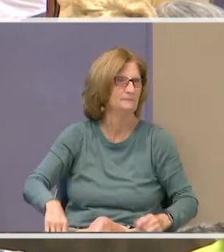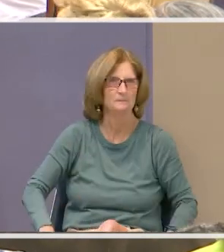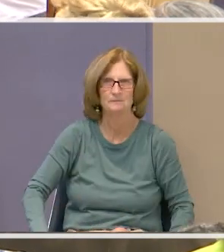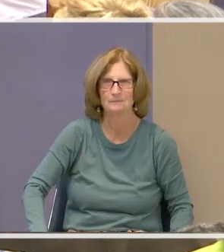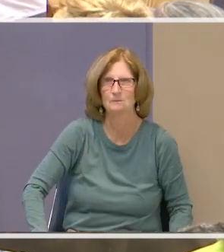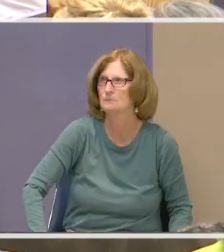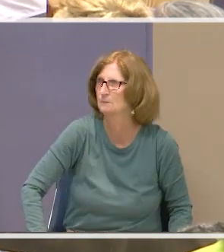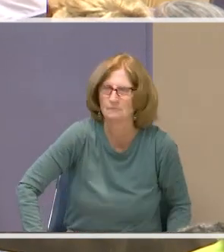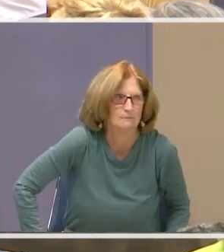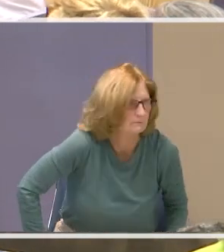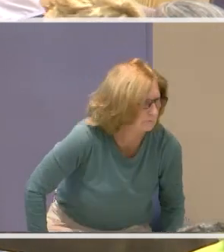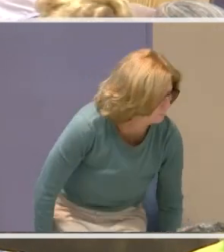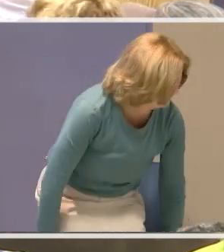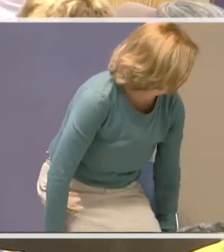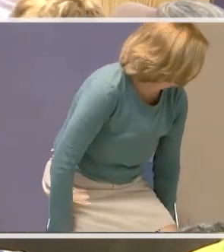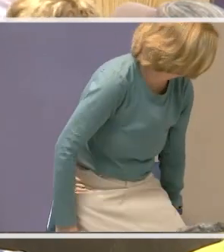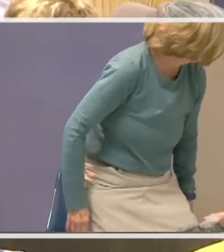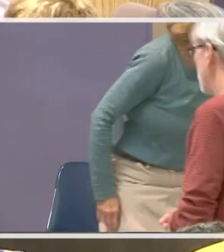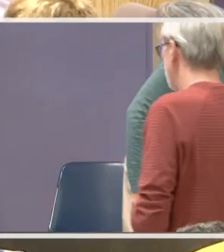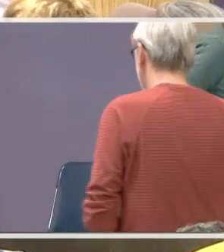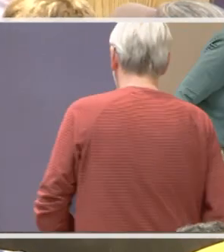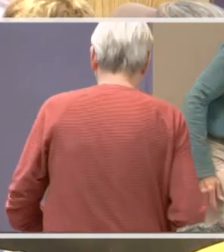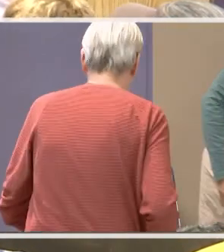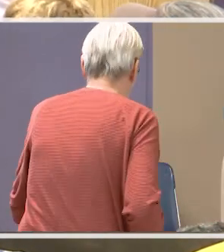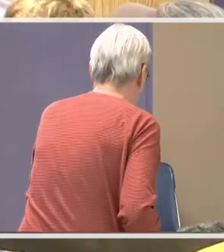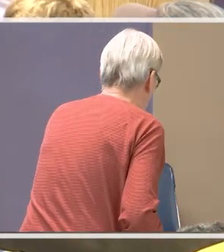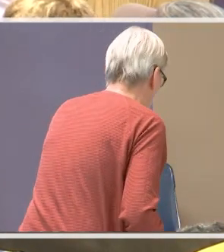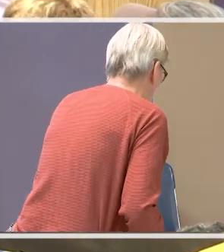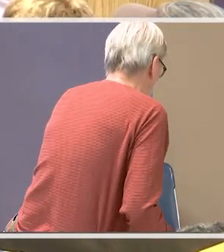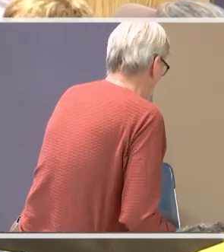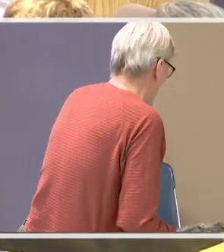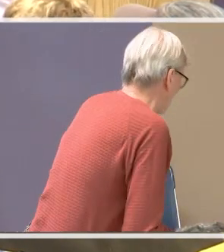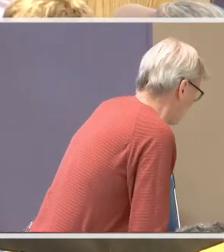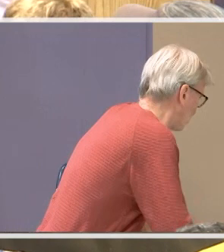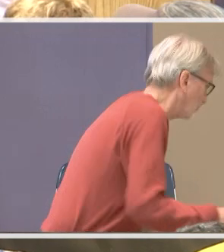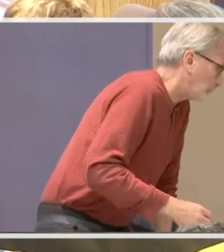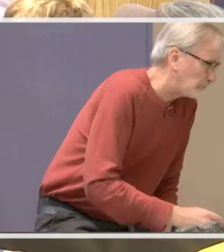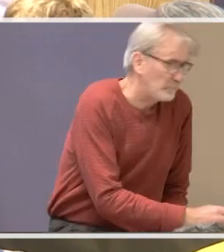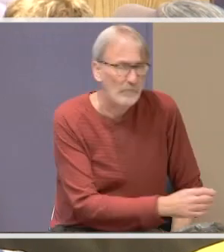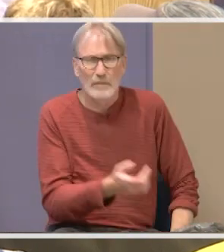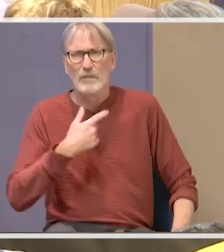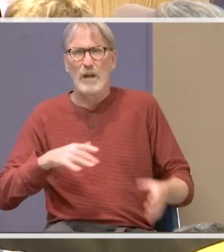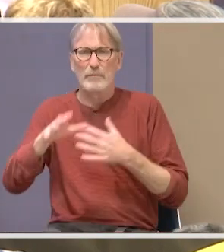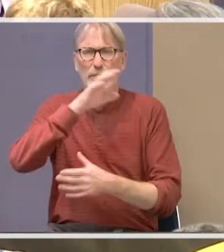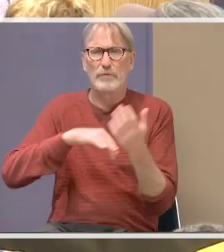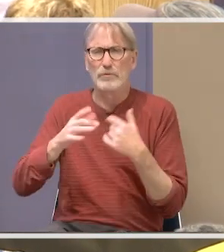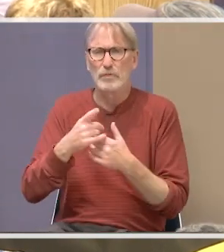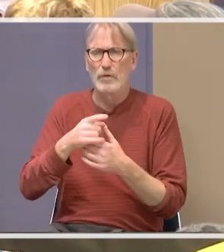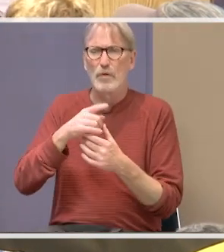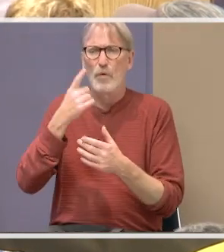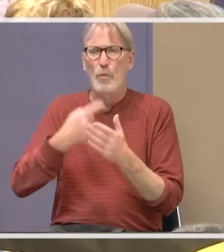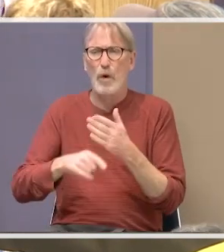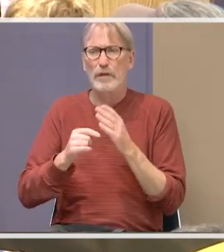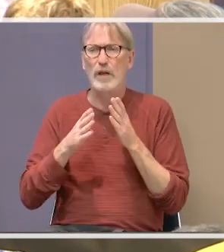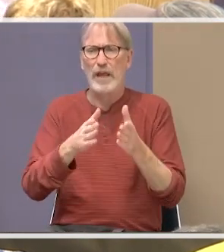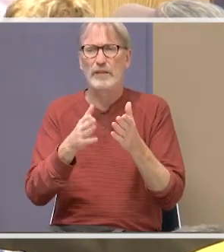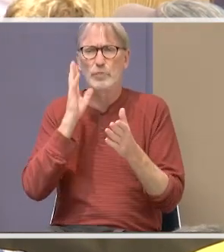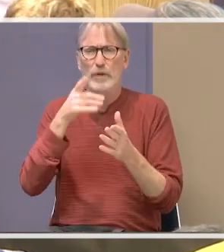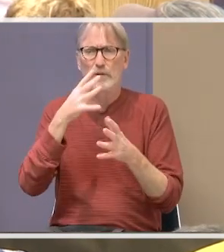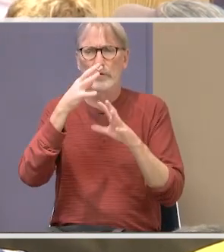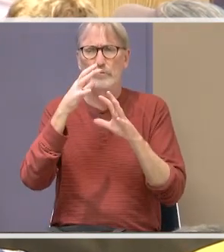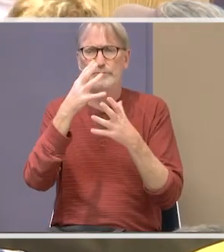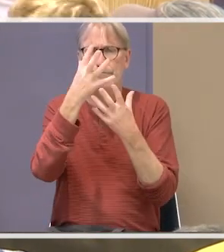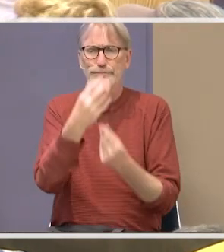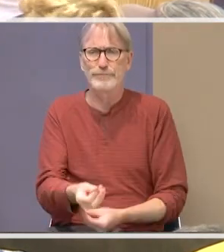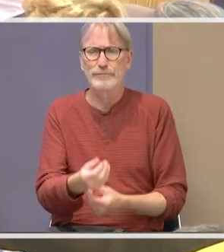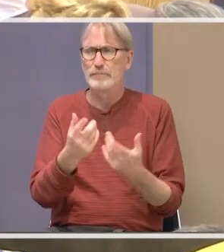My name is Michelle. I'm confused about what lanes are going away. And I just need to say